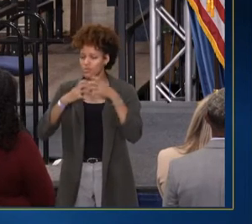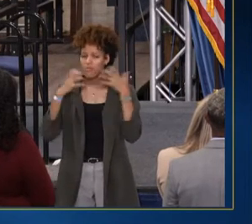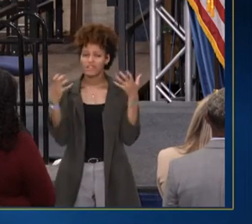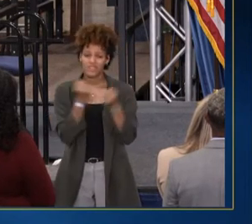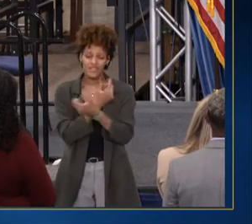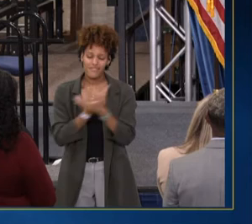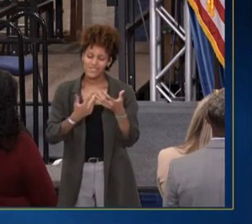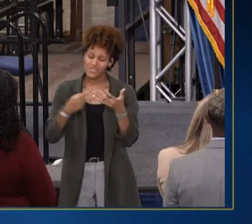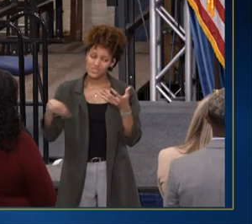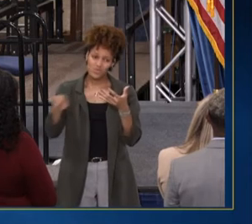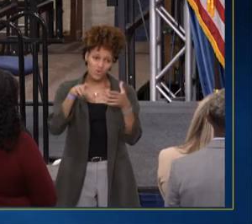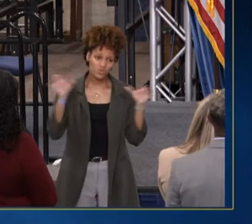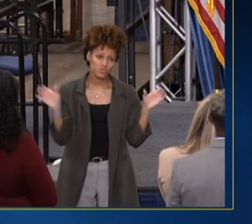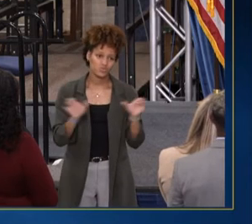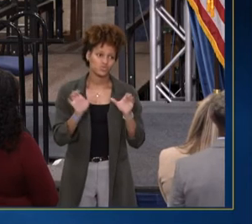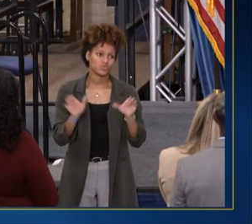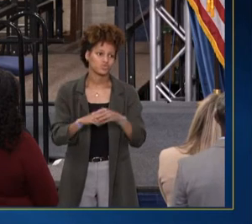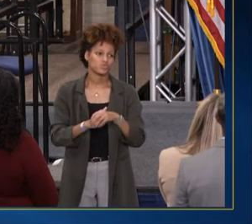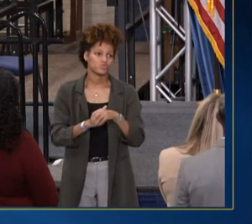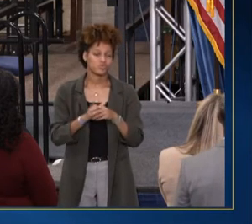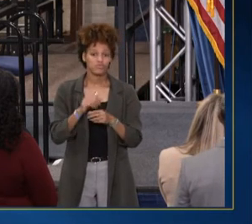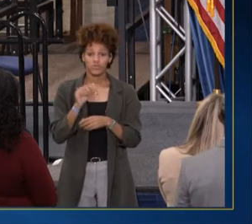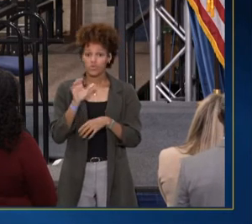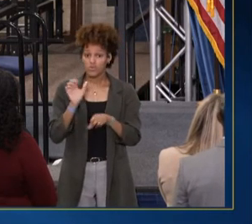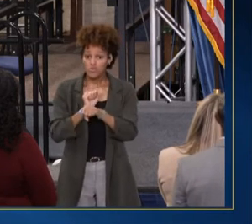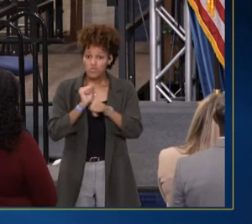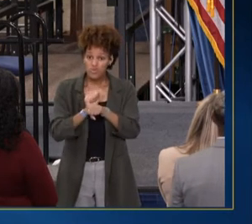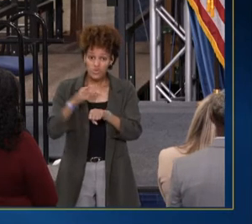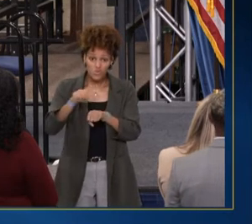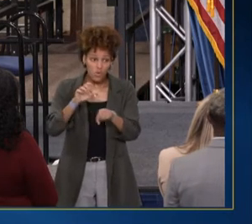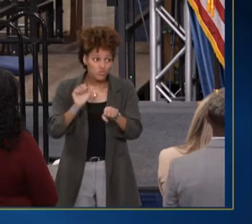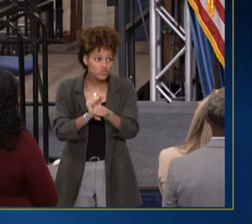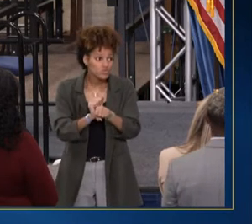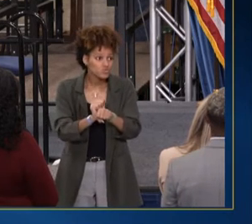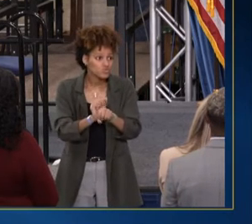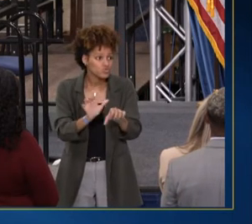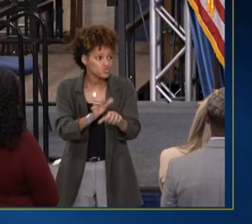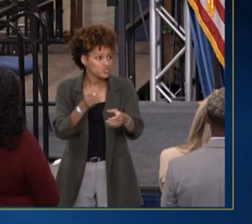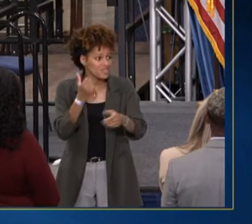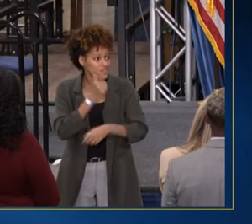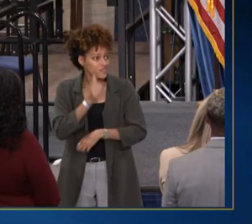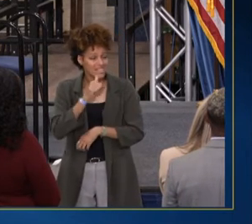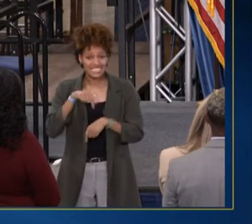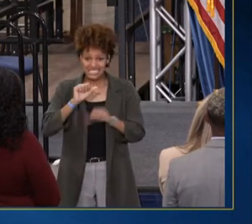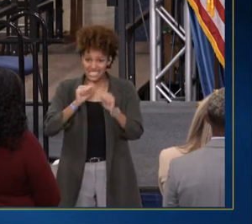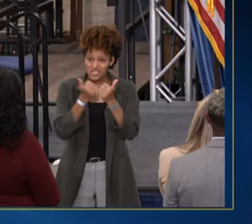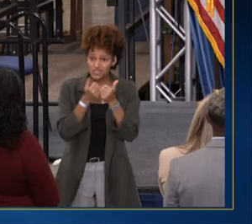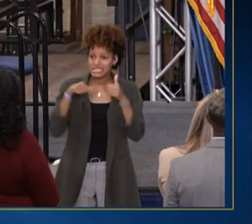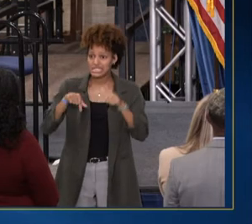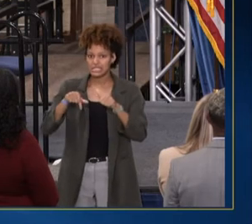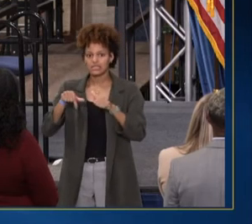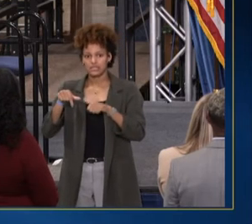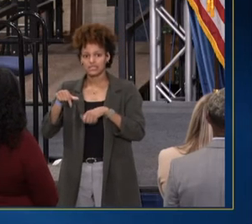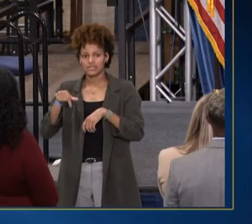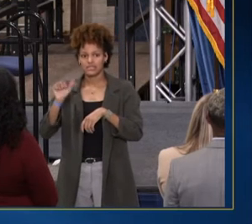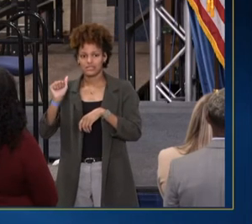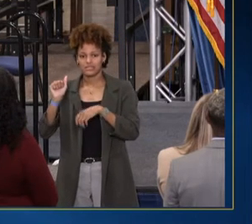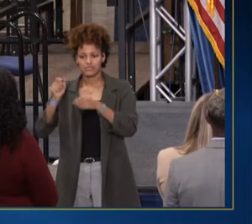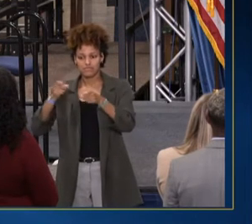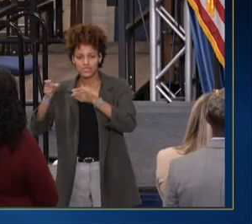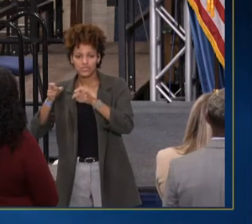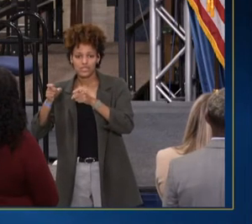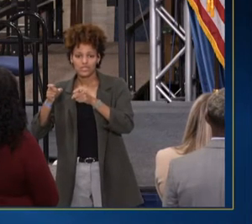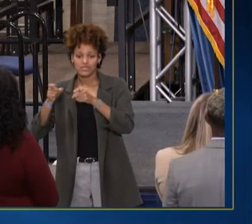everything that you do. Because the work that you do every day in this agency, for this administration, is